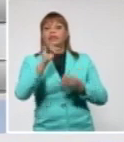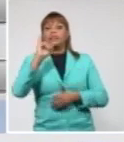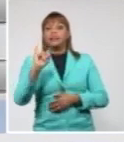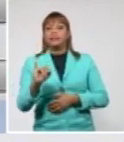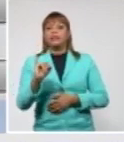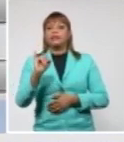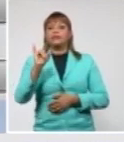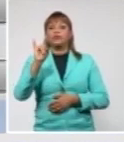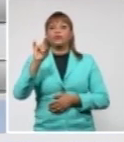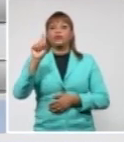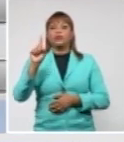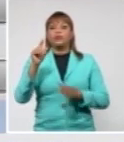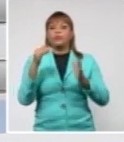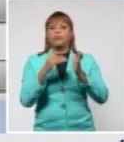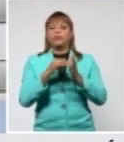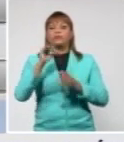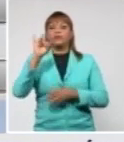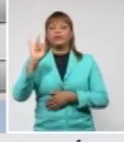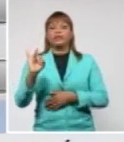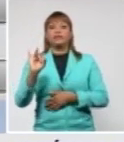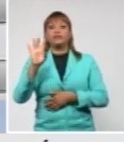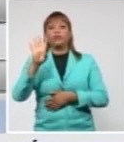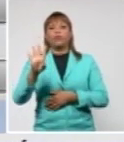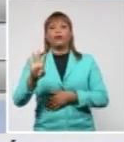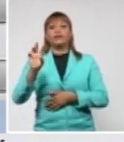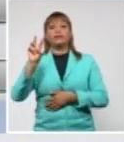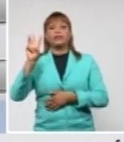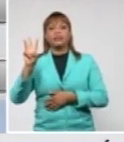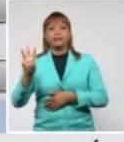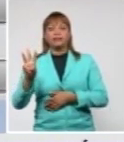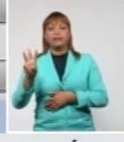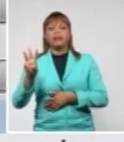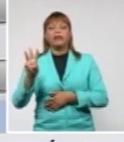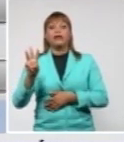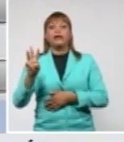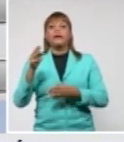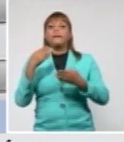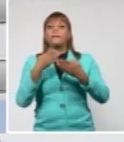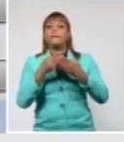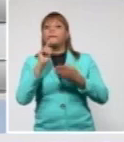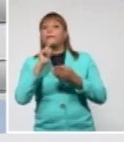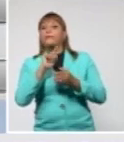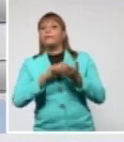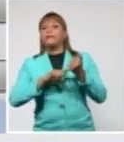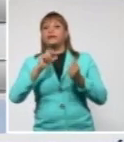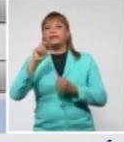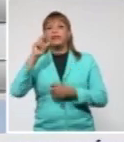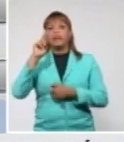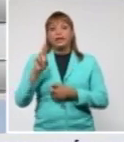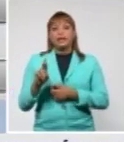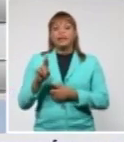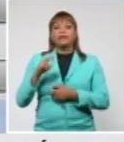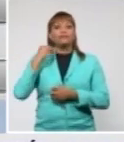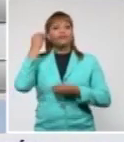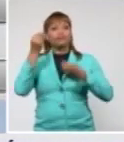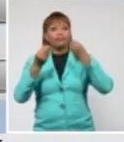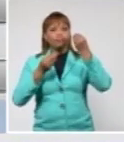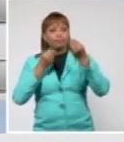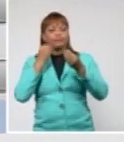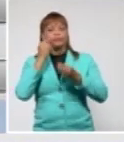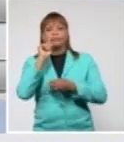virus. This brings the total number of samples processed in the entire country since the pandemic